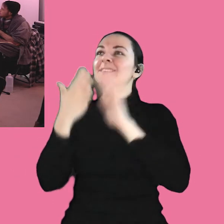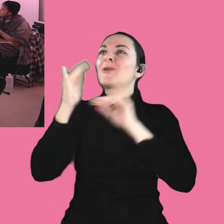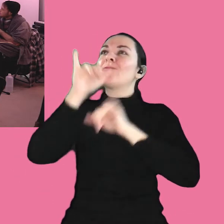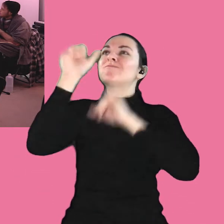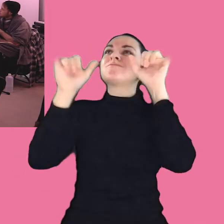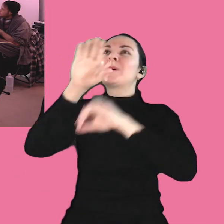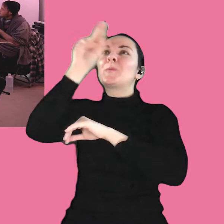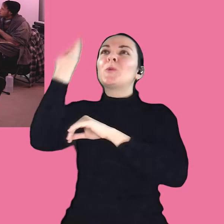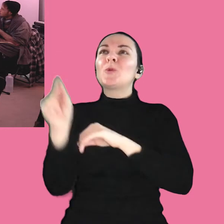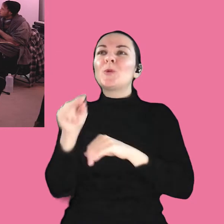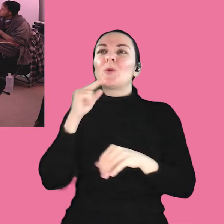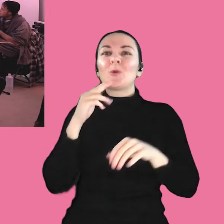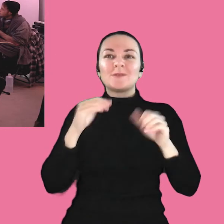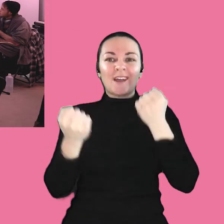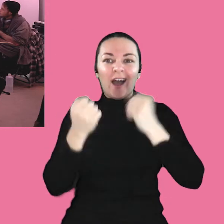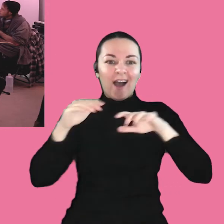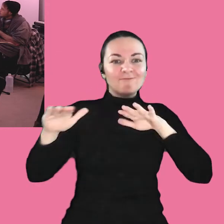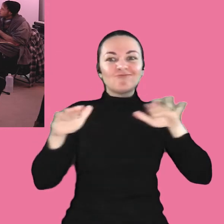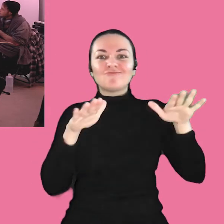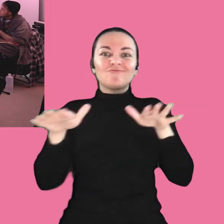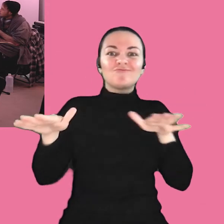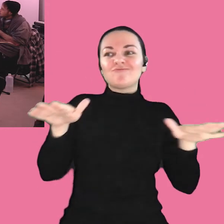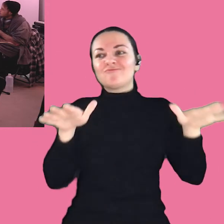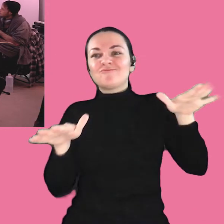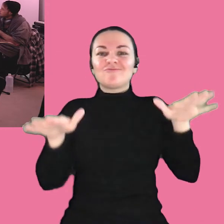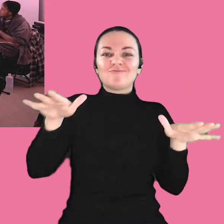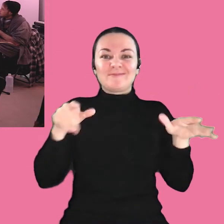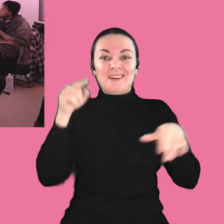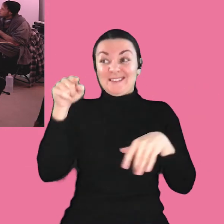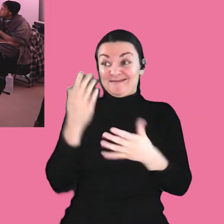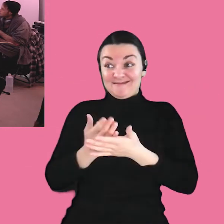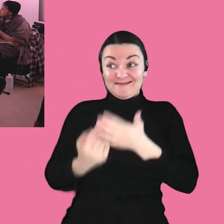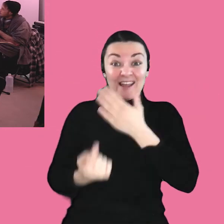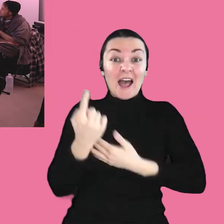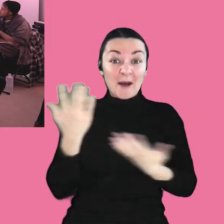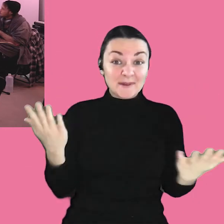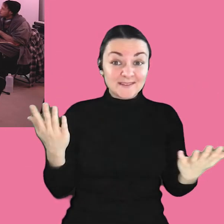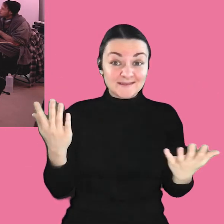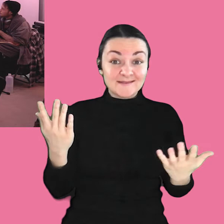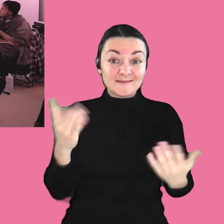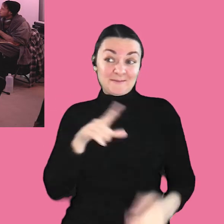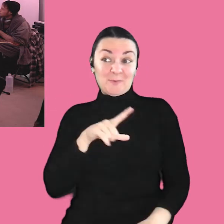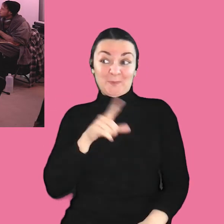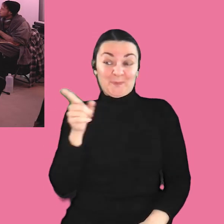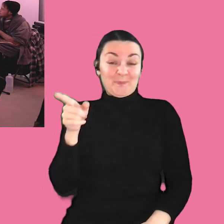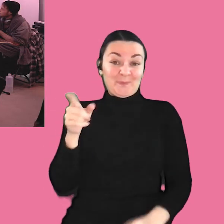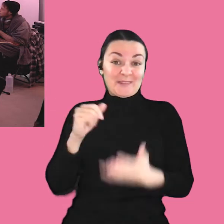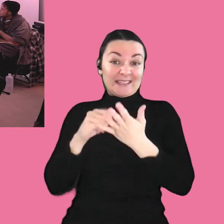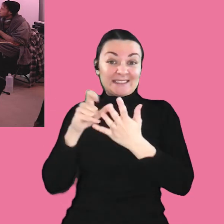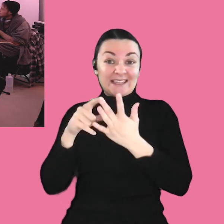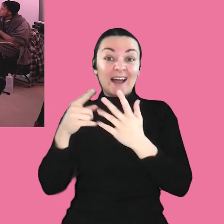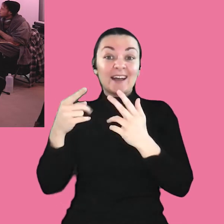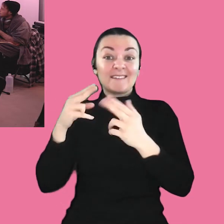can influence people's minds and how we explore the future as well. Because the science fiction that